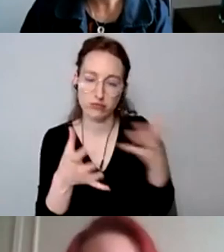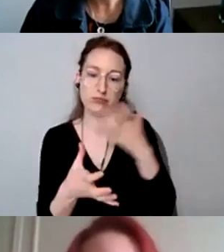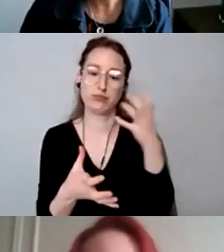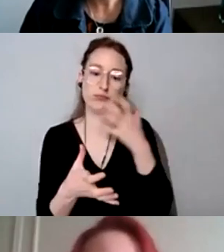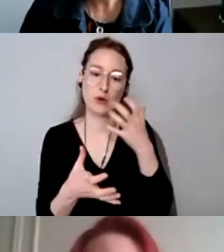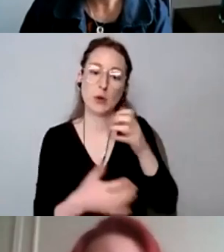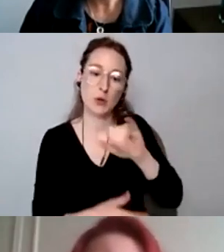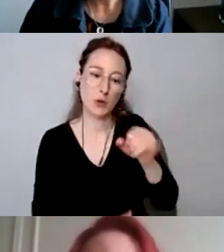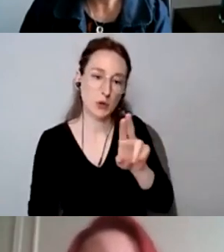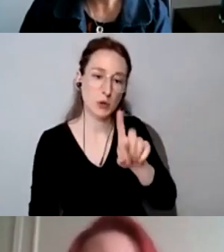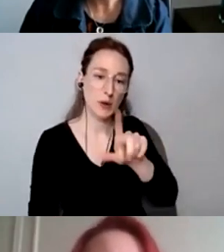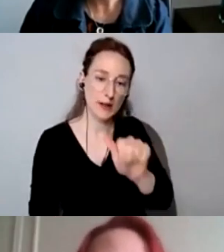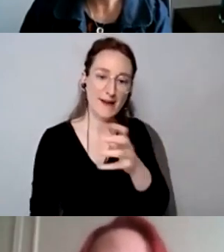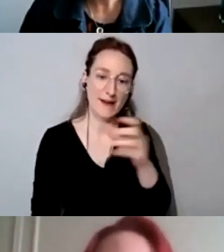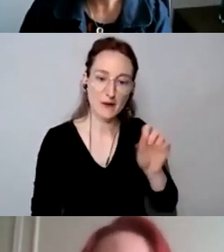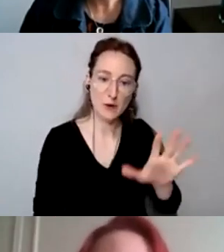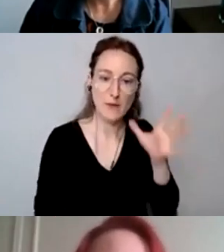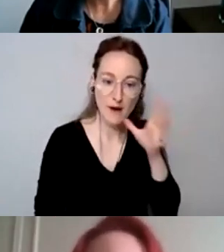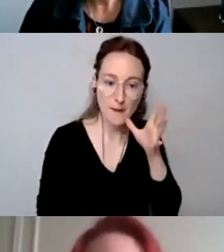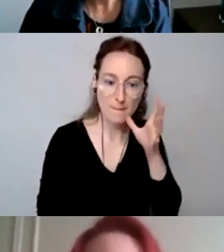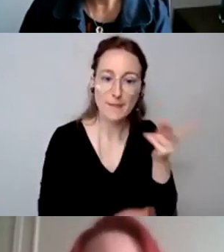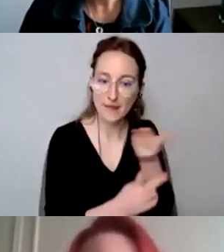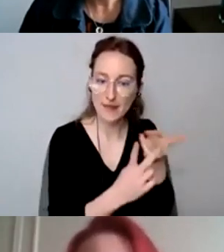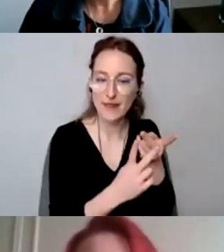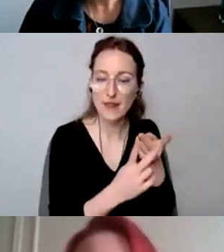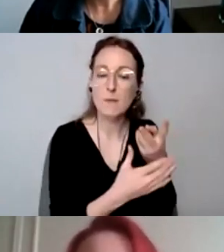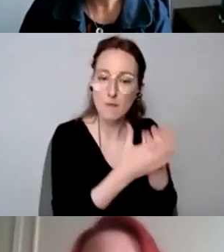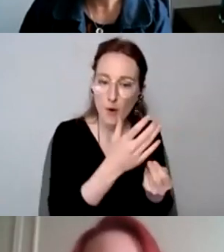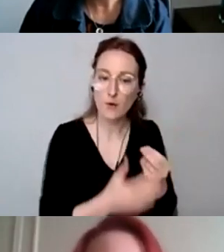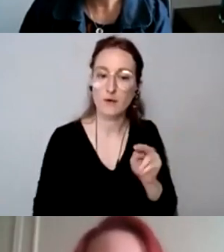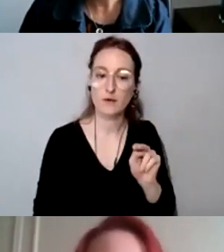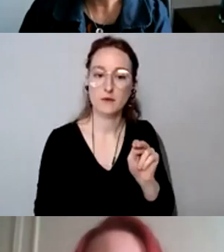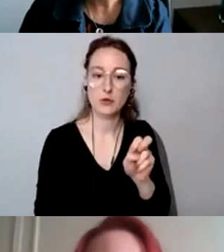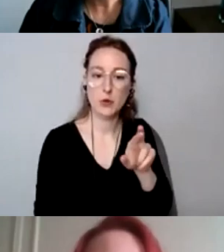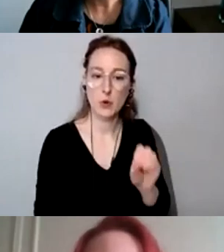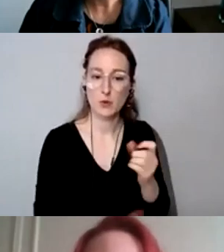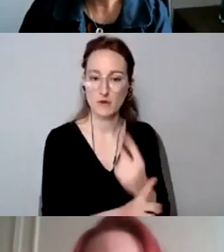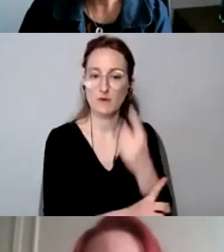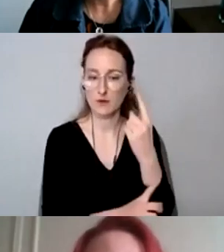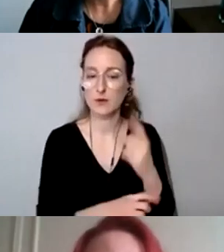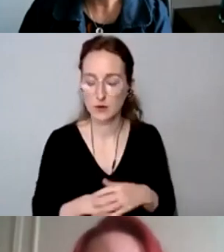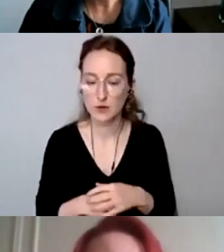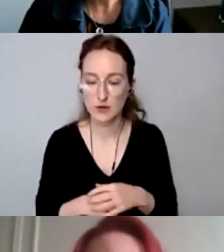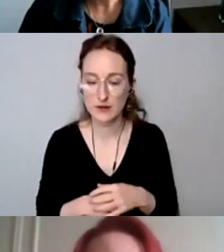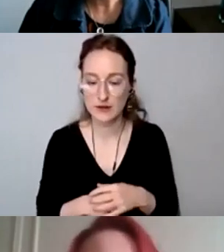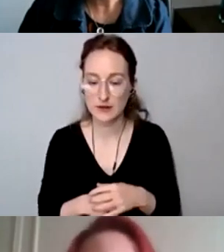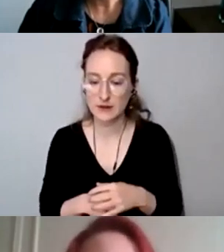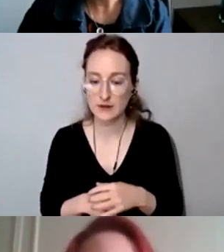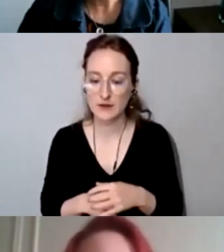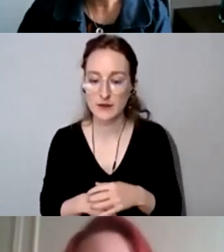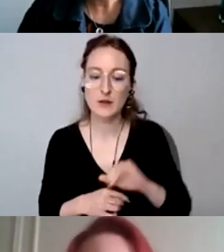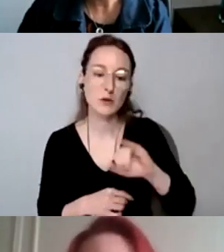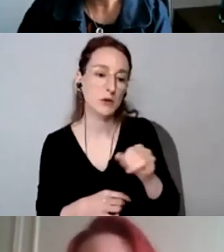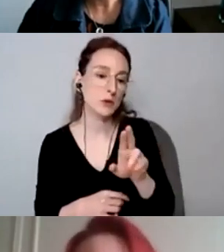her mom, who are both neurodivergent. So Anna Khodereva, Yulia's mom, is has